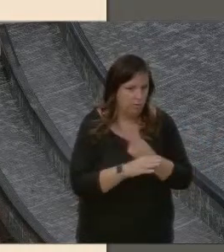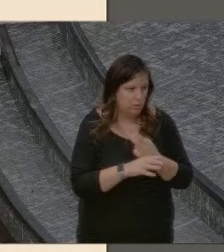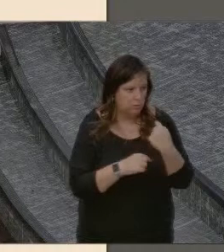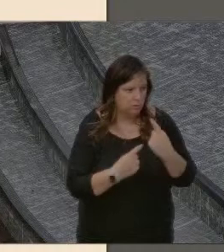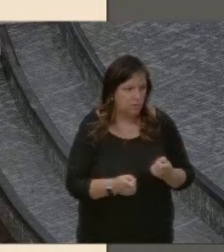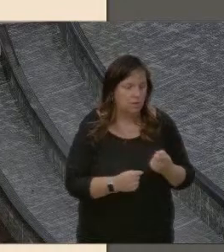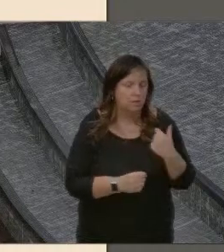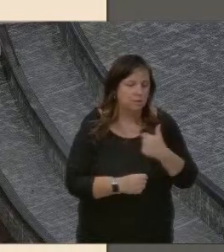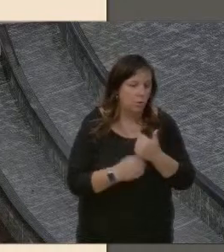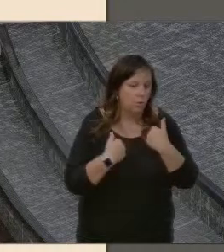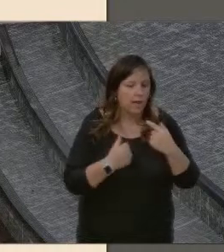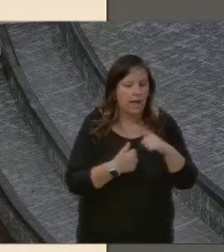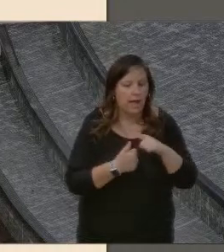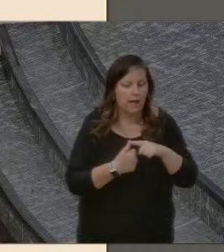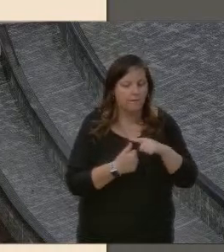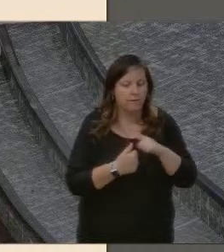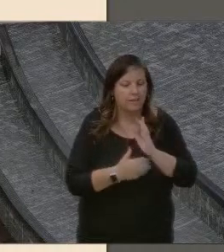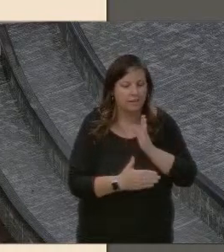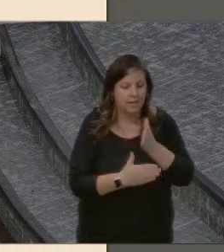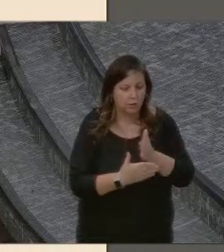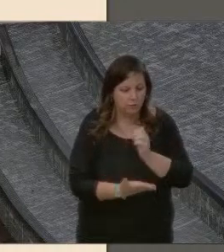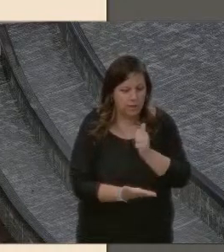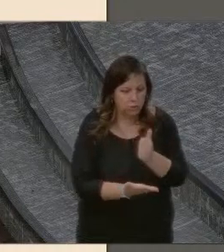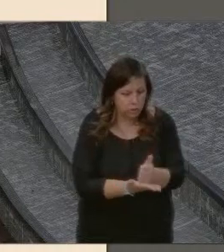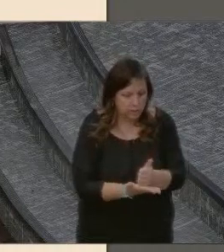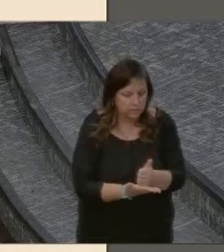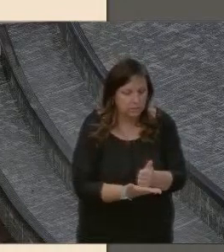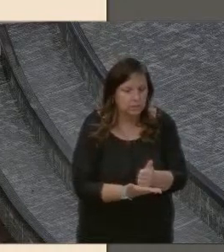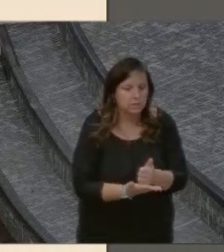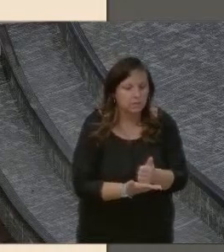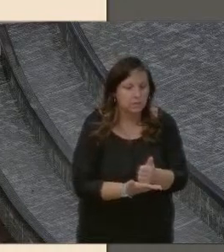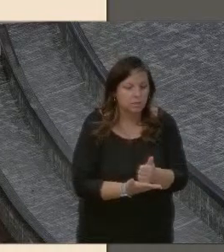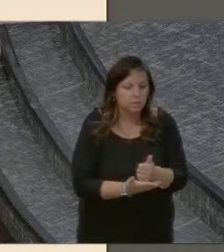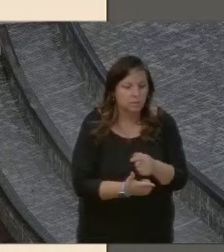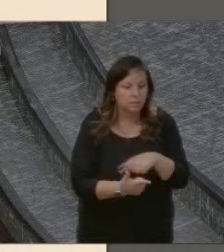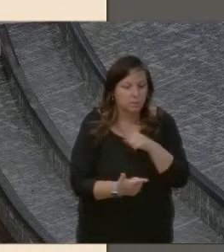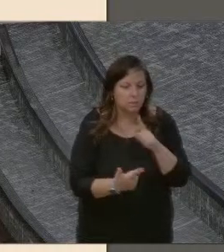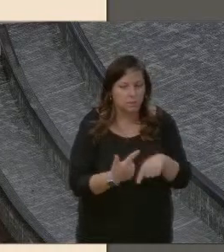have interventions falling within policy, program, and personnel.